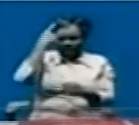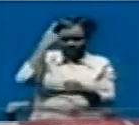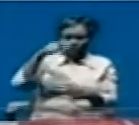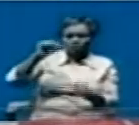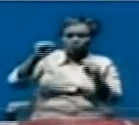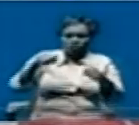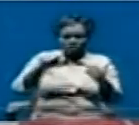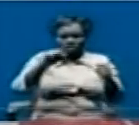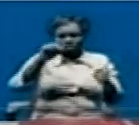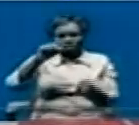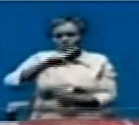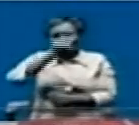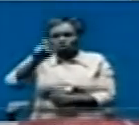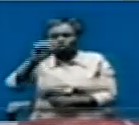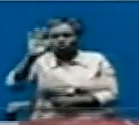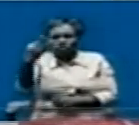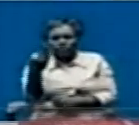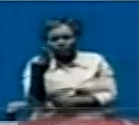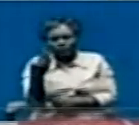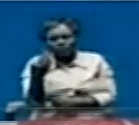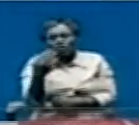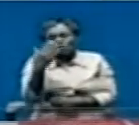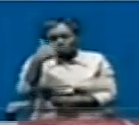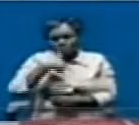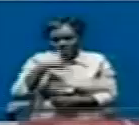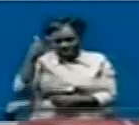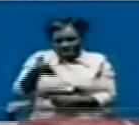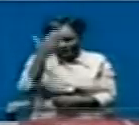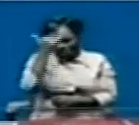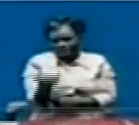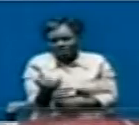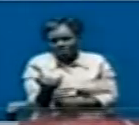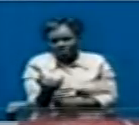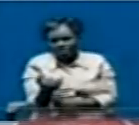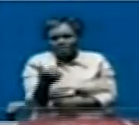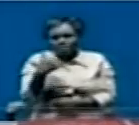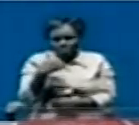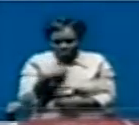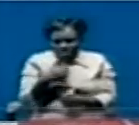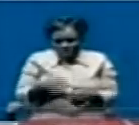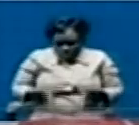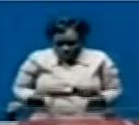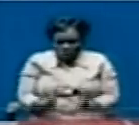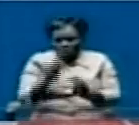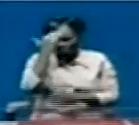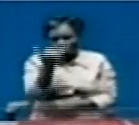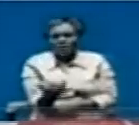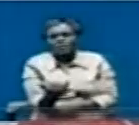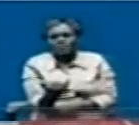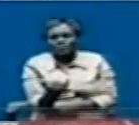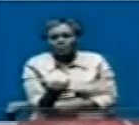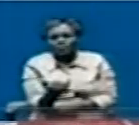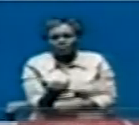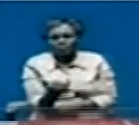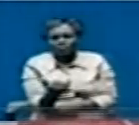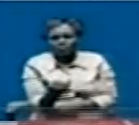Third question, why am I here? It's a question of purpose. Why do I exist? Why was I conceived in my mother's womb? What did I come to earth to do? Did